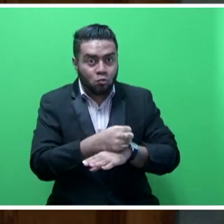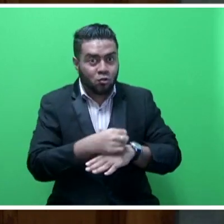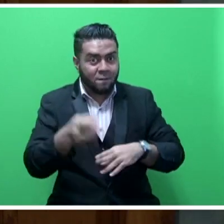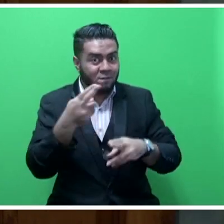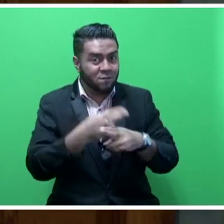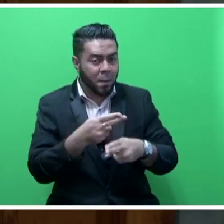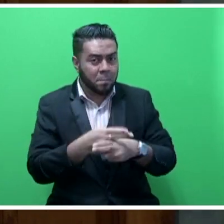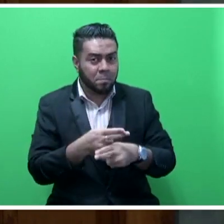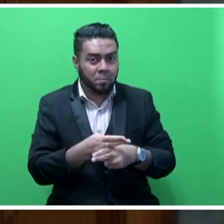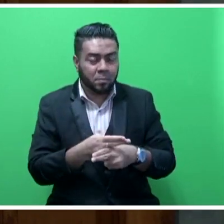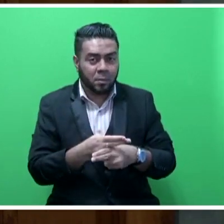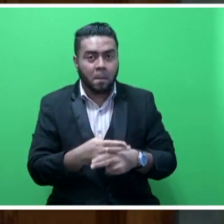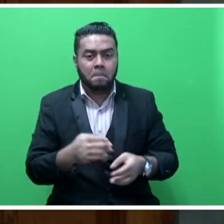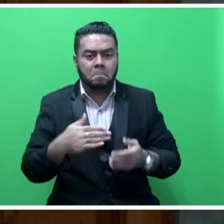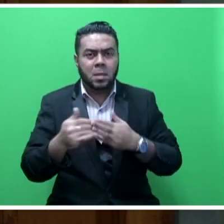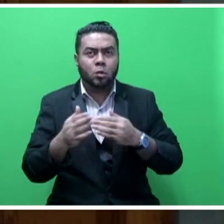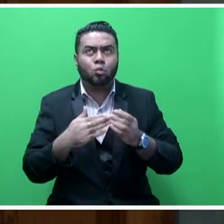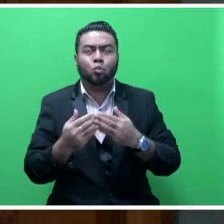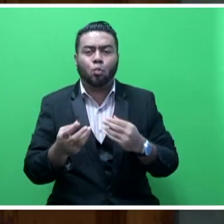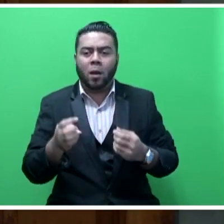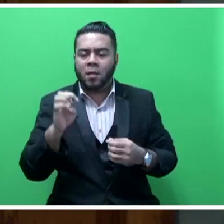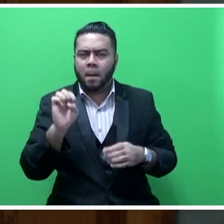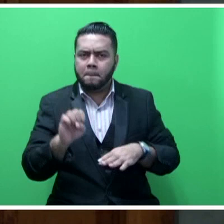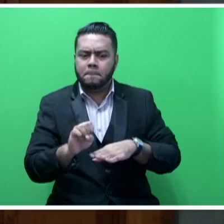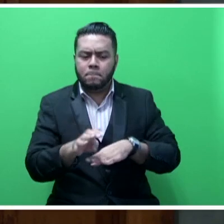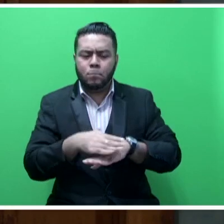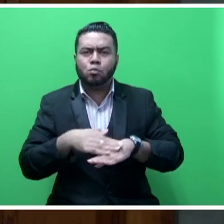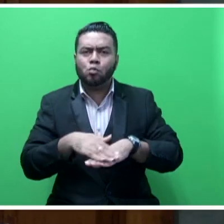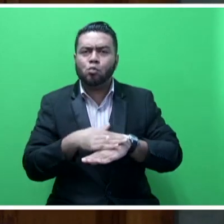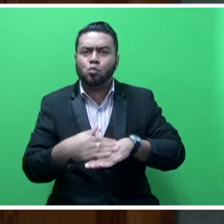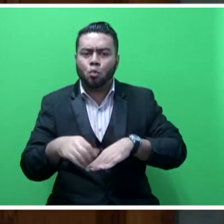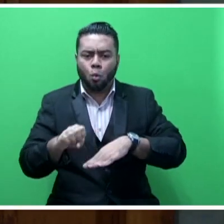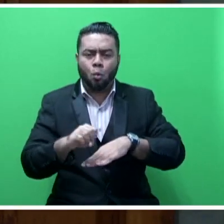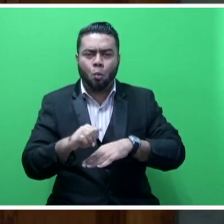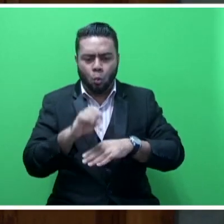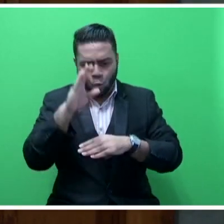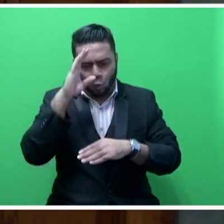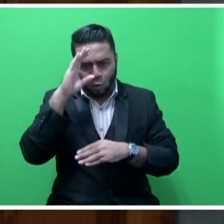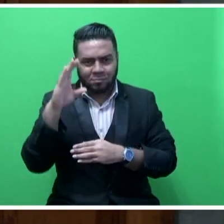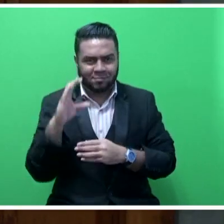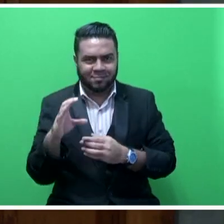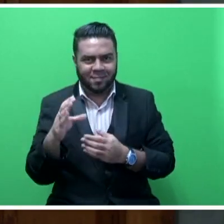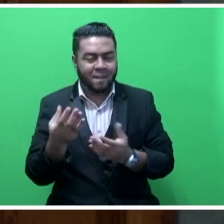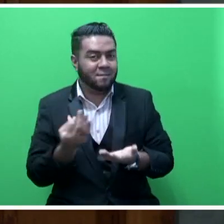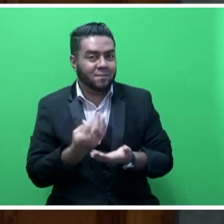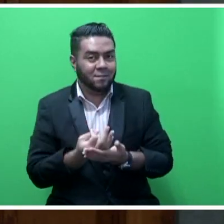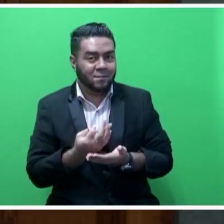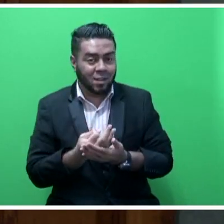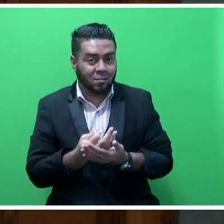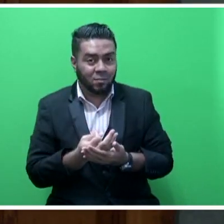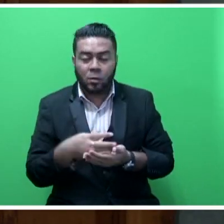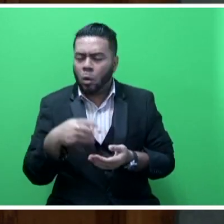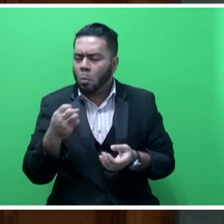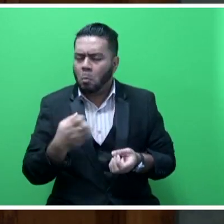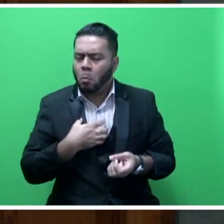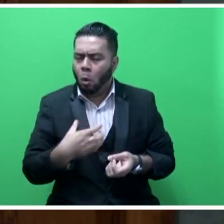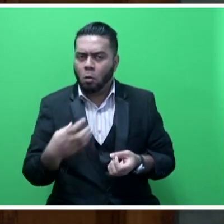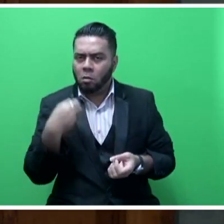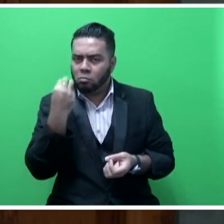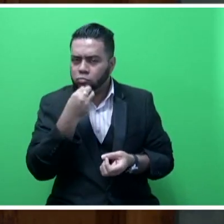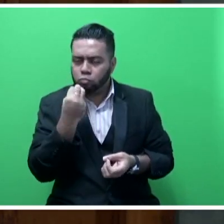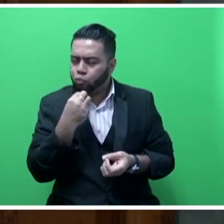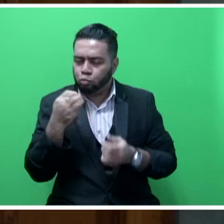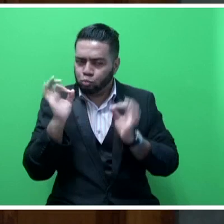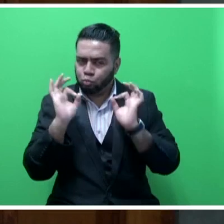definitely build towards a blue continent. Ocean farms produce incredibly nutritious food that